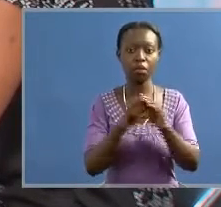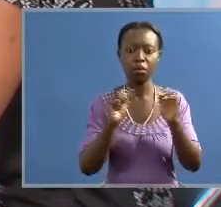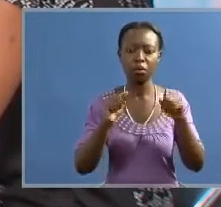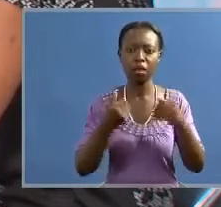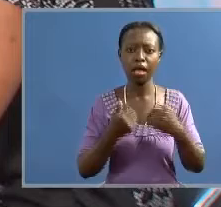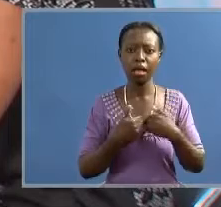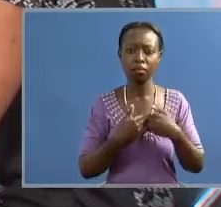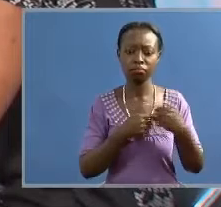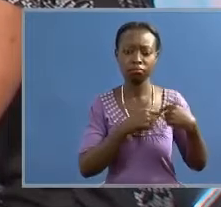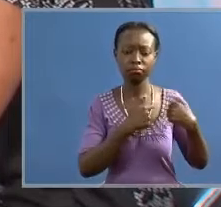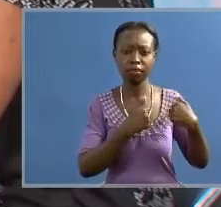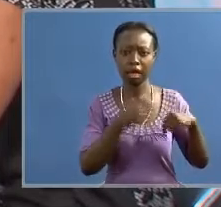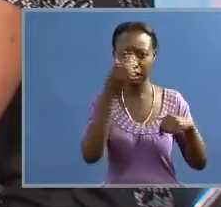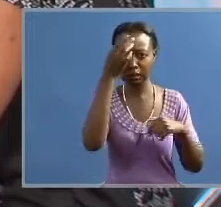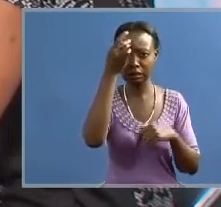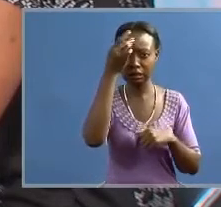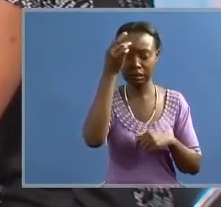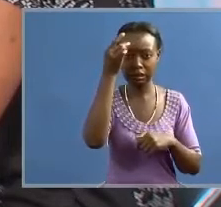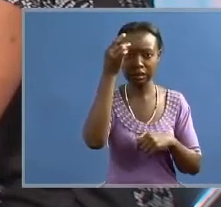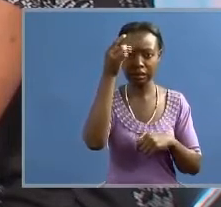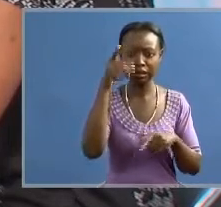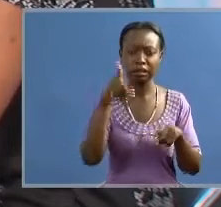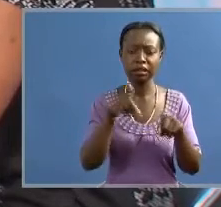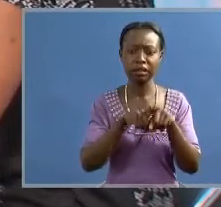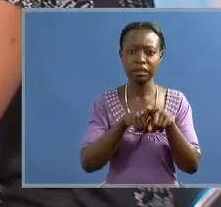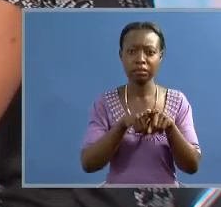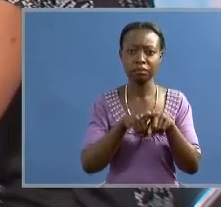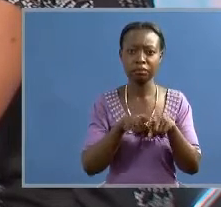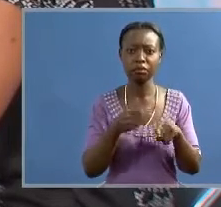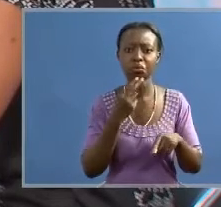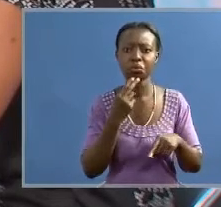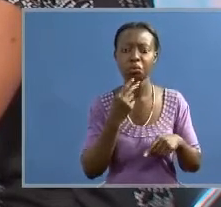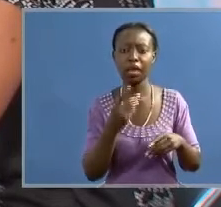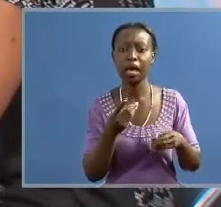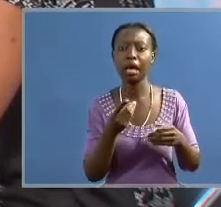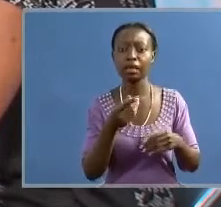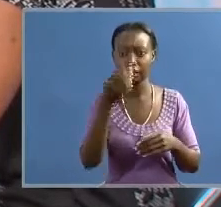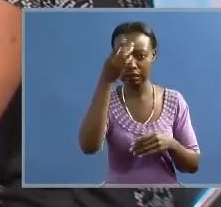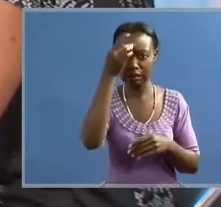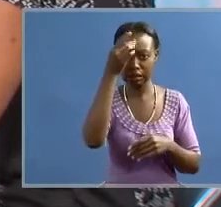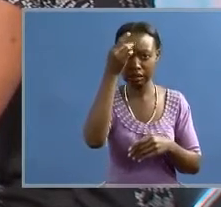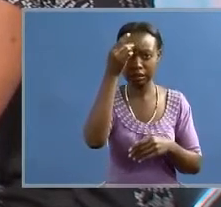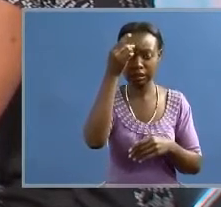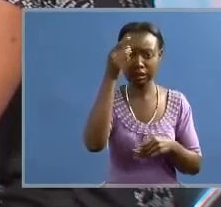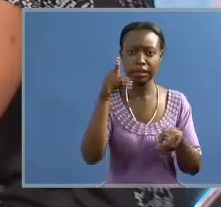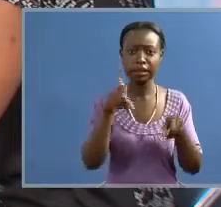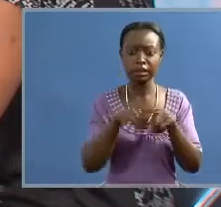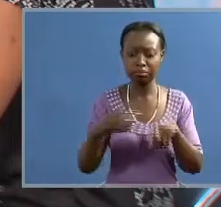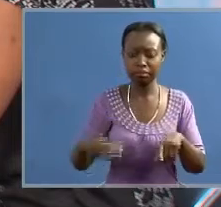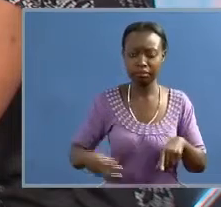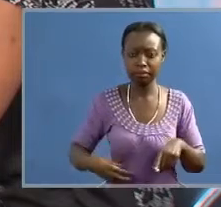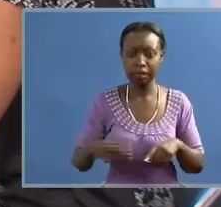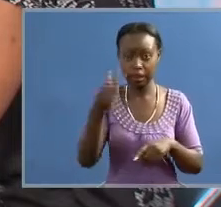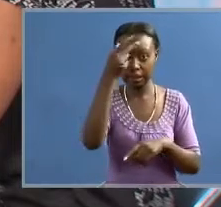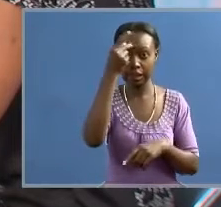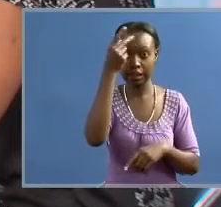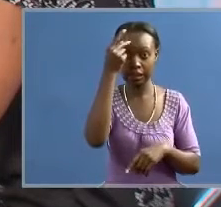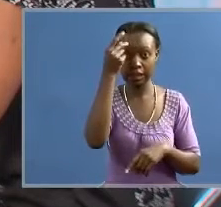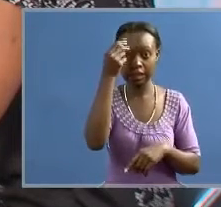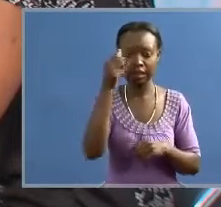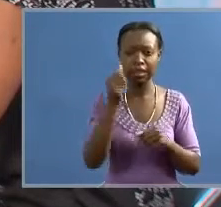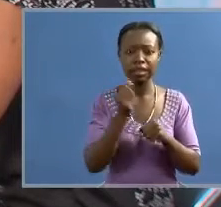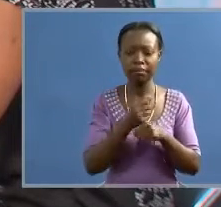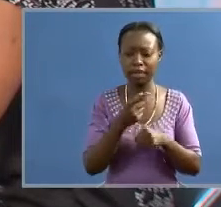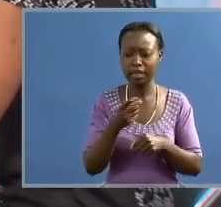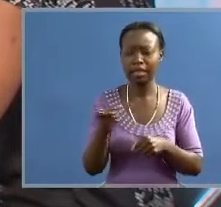heart disease, they may have diabetes, they may have a kidney disease. That actually makes them